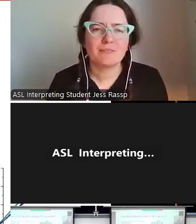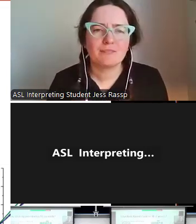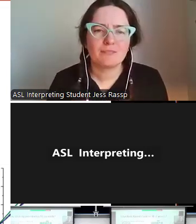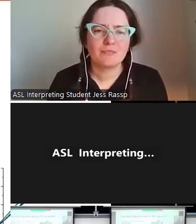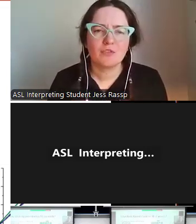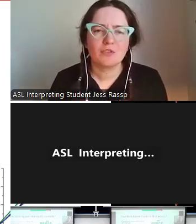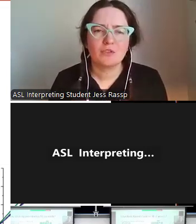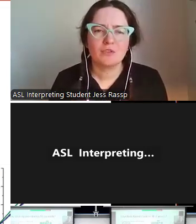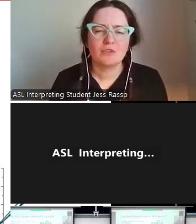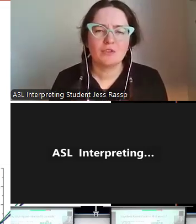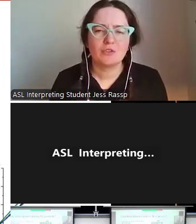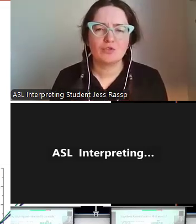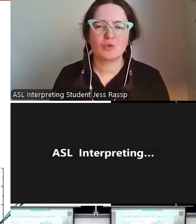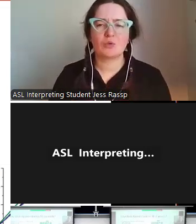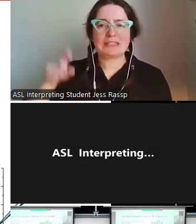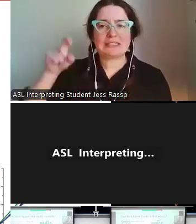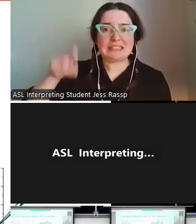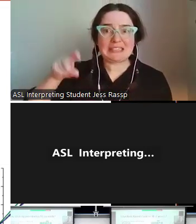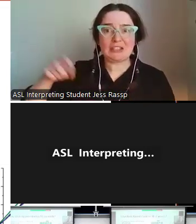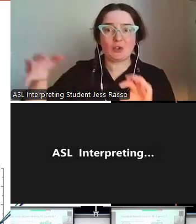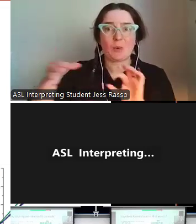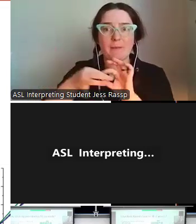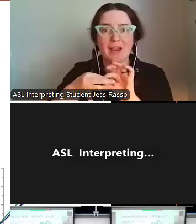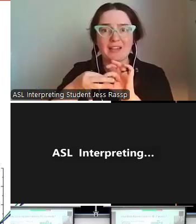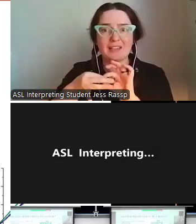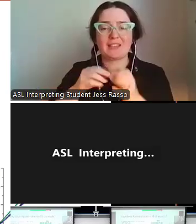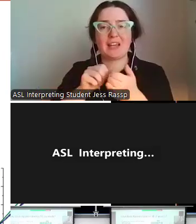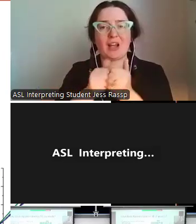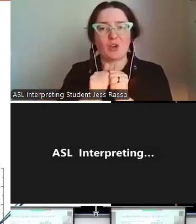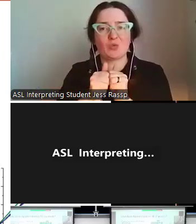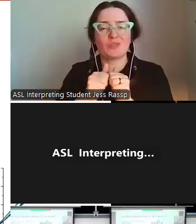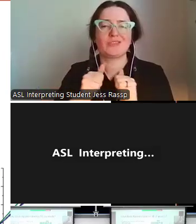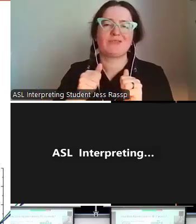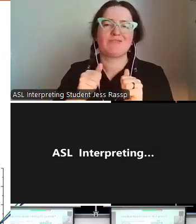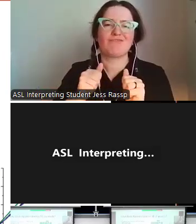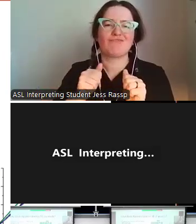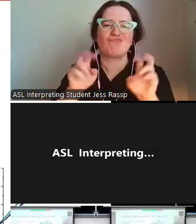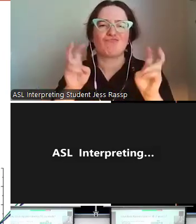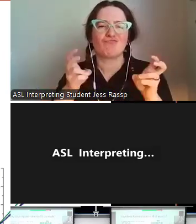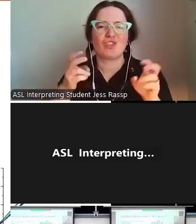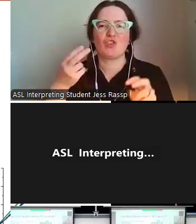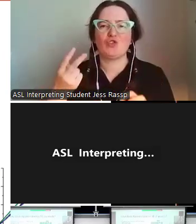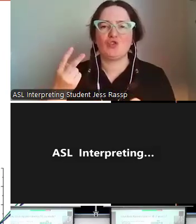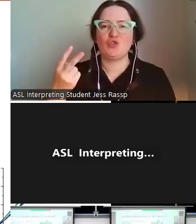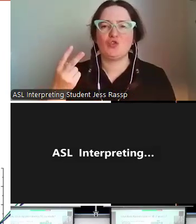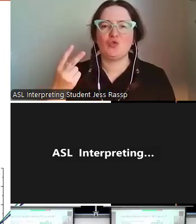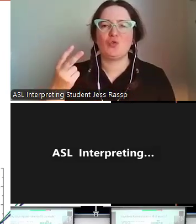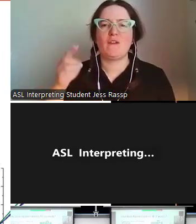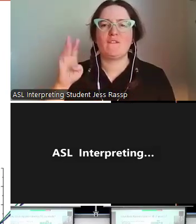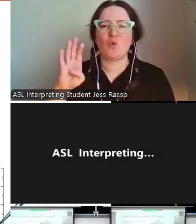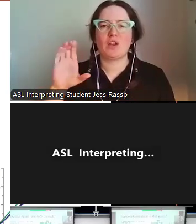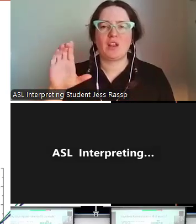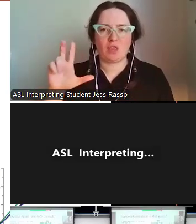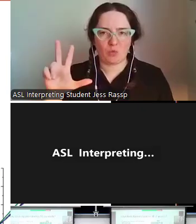F243 in order to bind, right? So it interacts, it binds. This is within the S3, S4